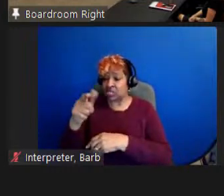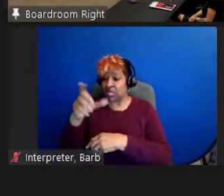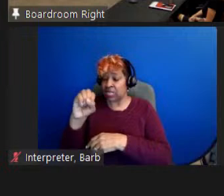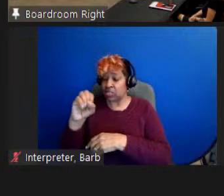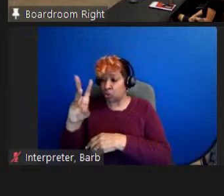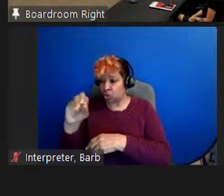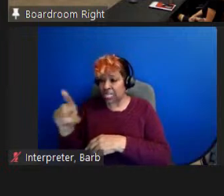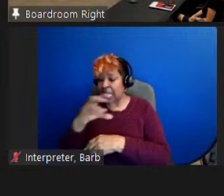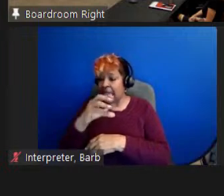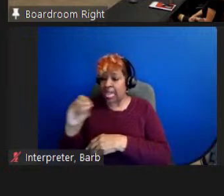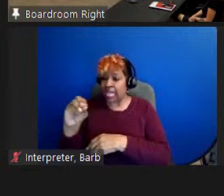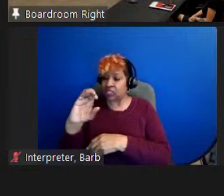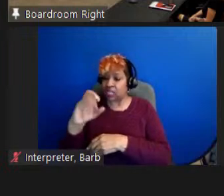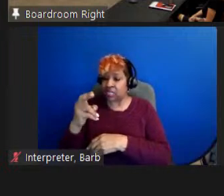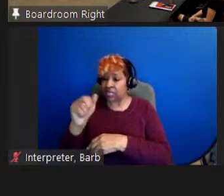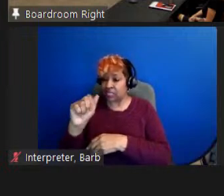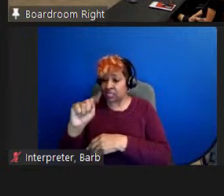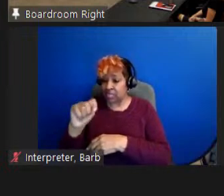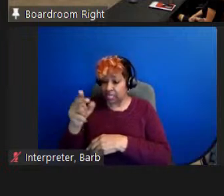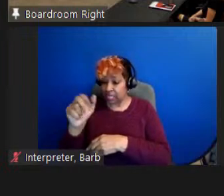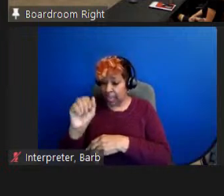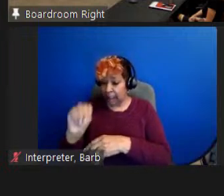well.